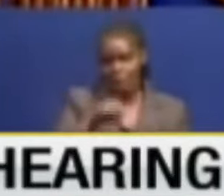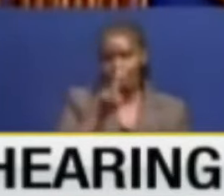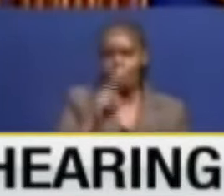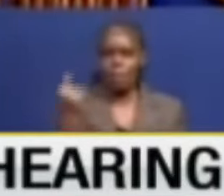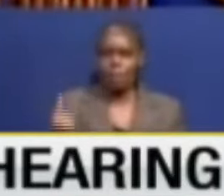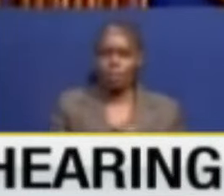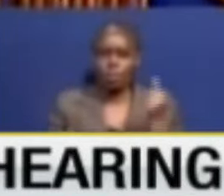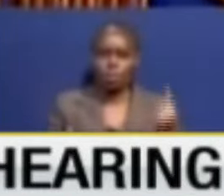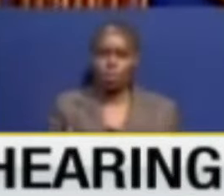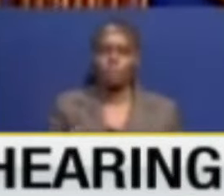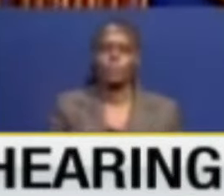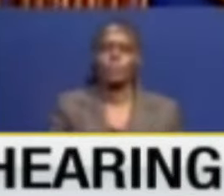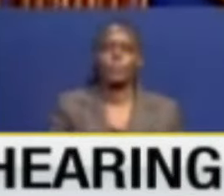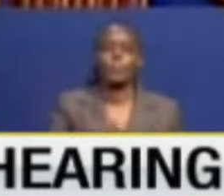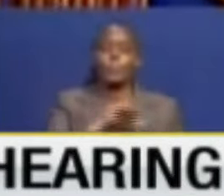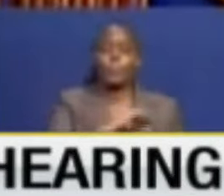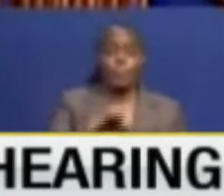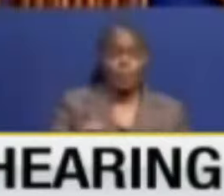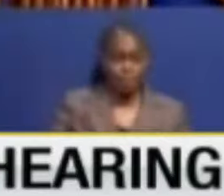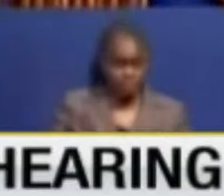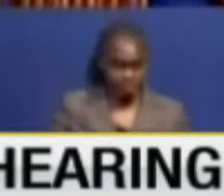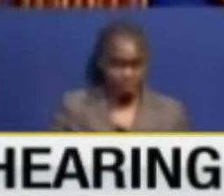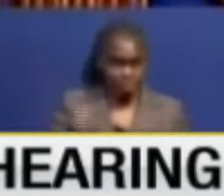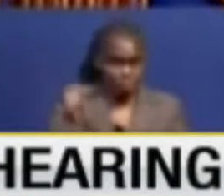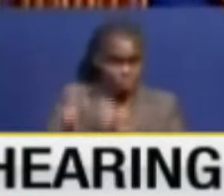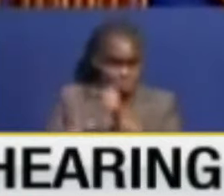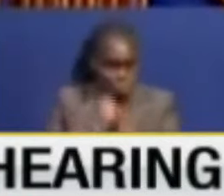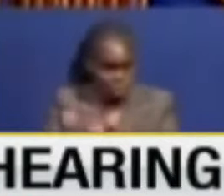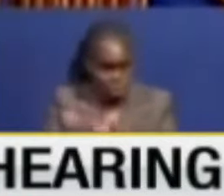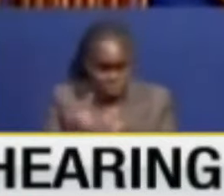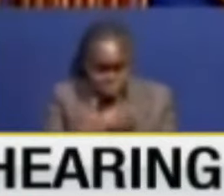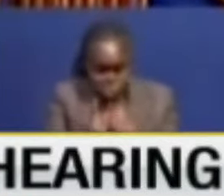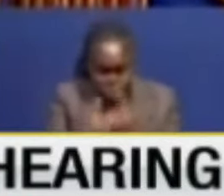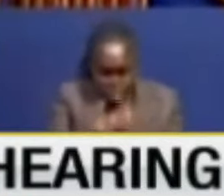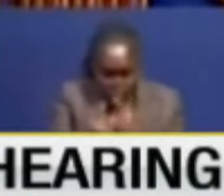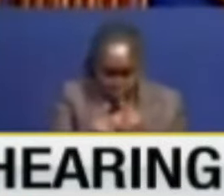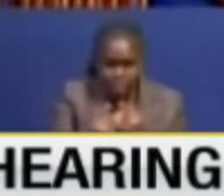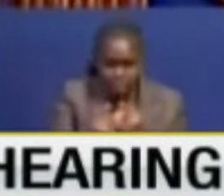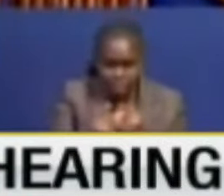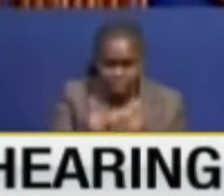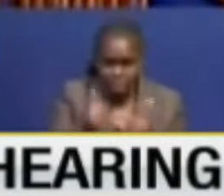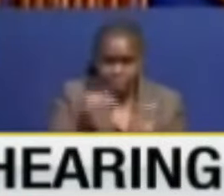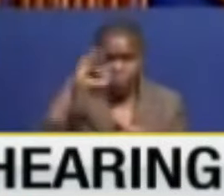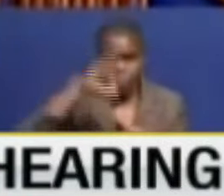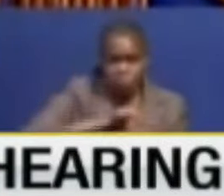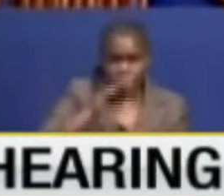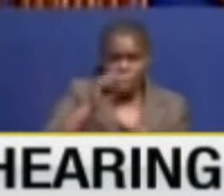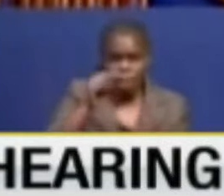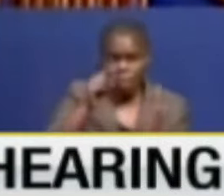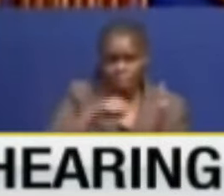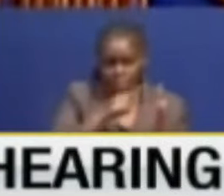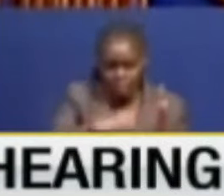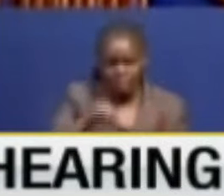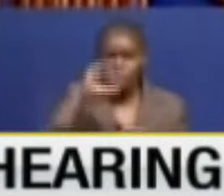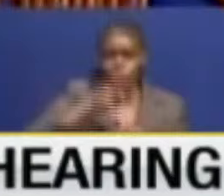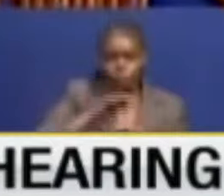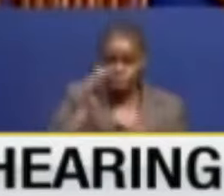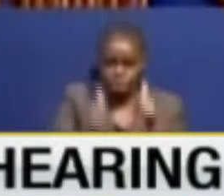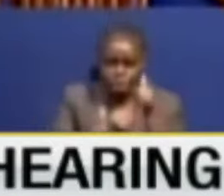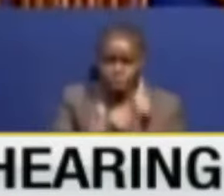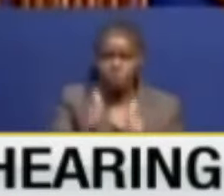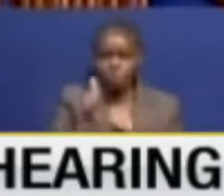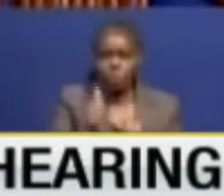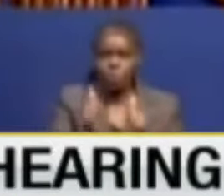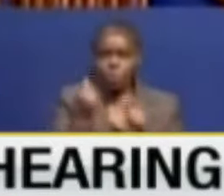each. The Senate shall then proceed to debate prior to voting on each of the charges. At